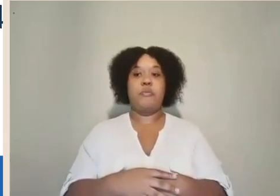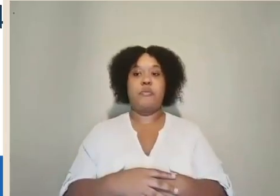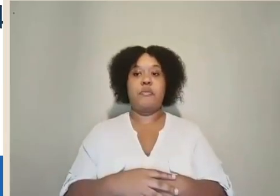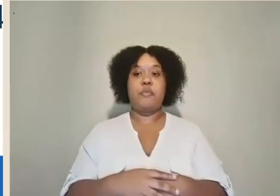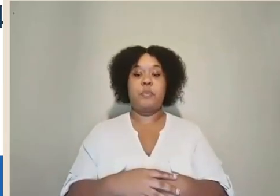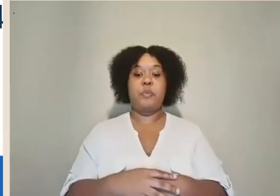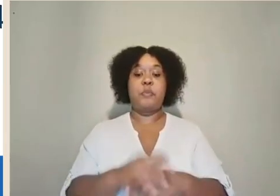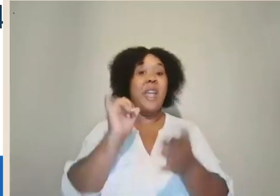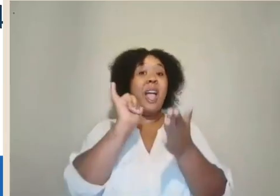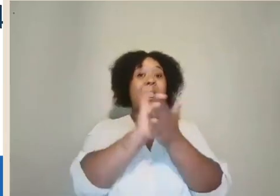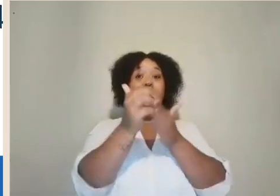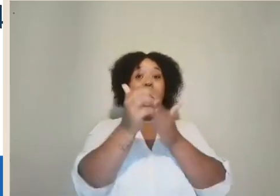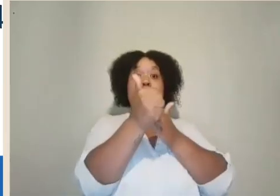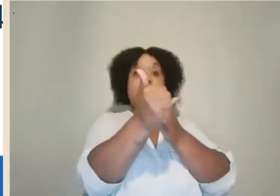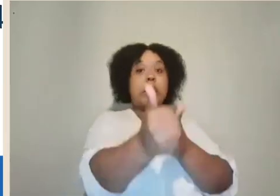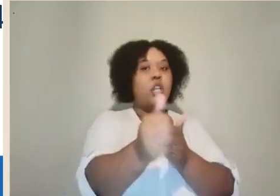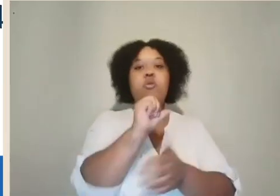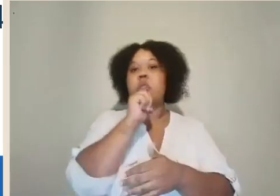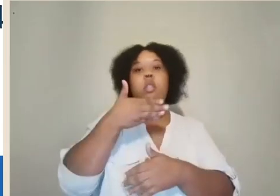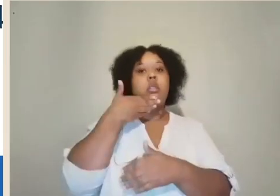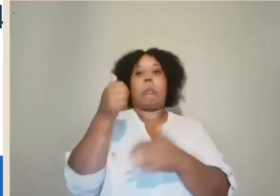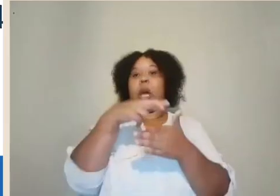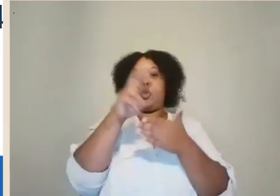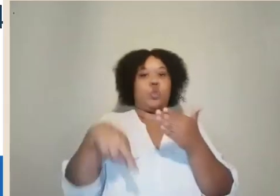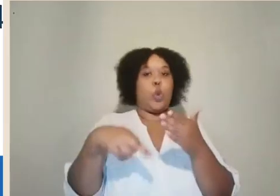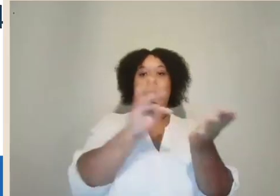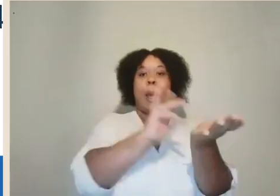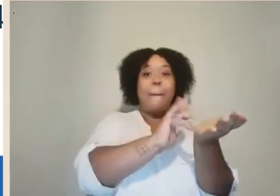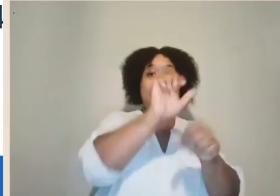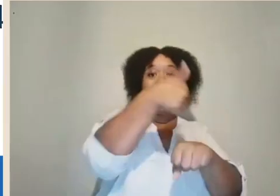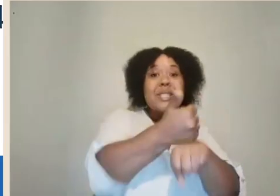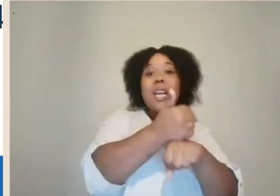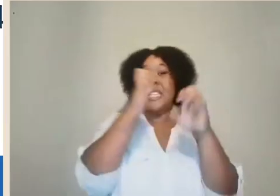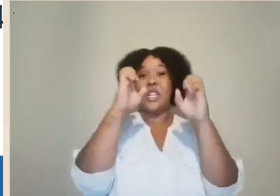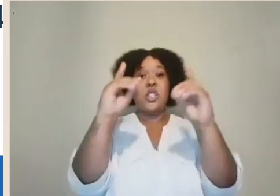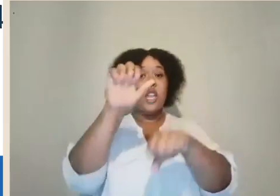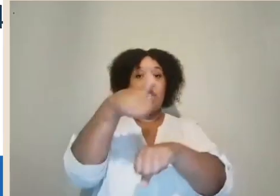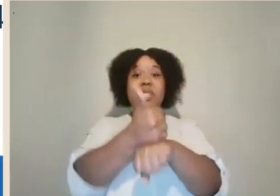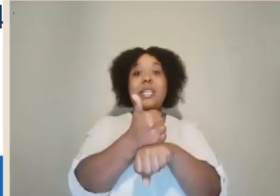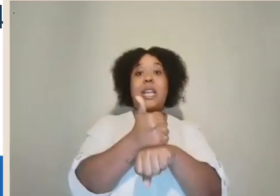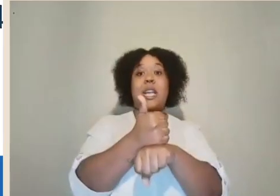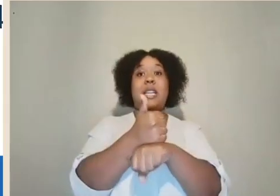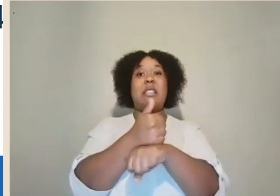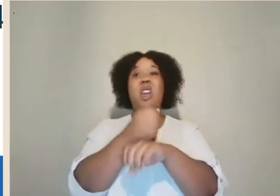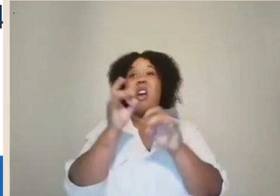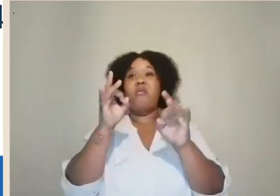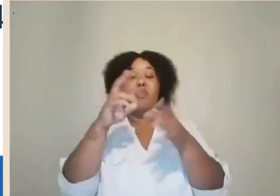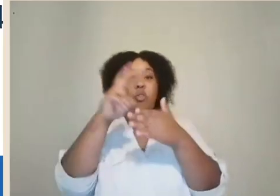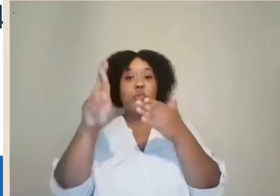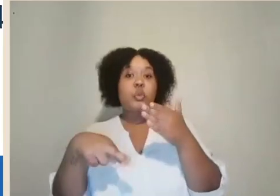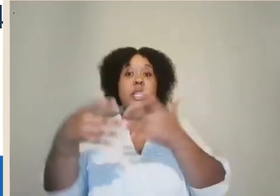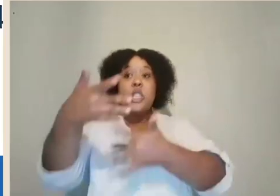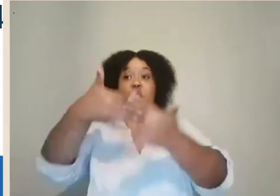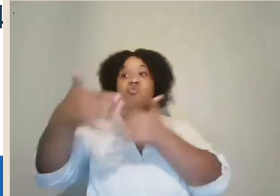That has led to poor outcomes in medical settings, poor outcomes in education settings, poor outcomes in social service settings,